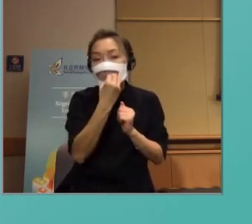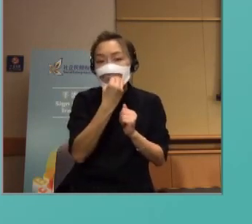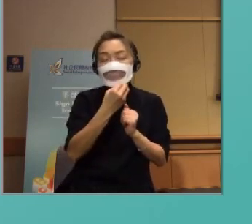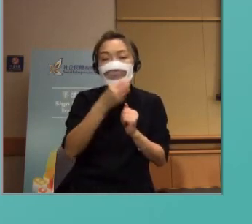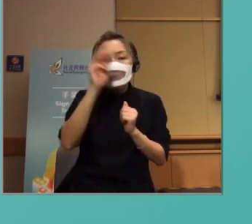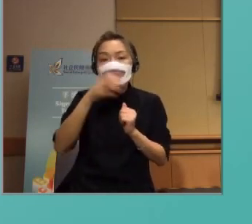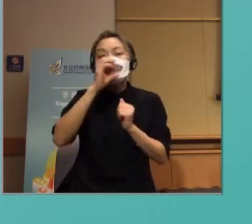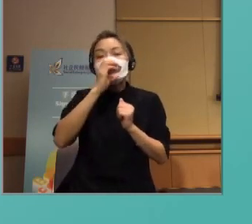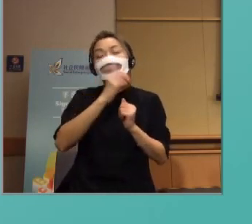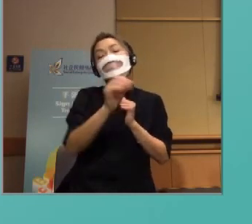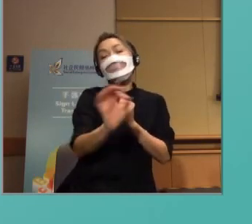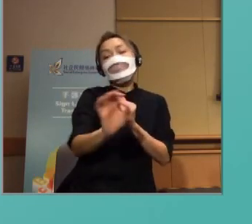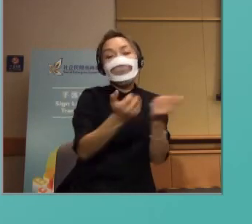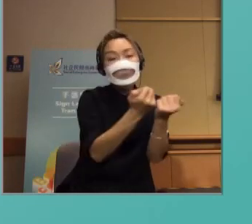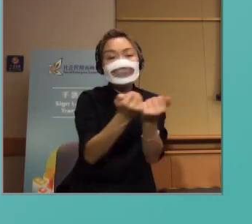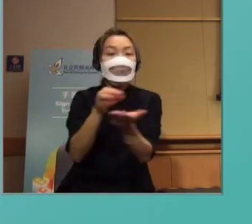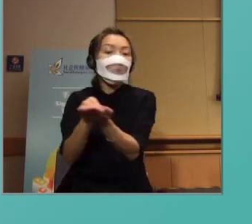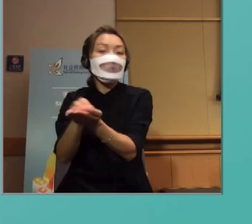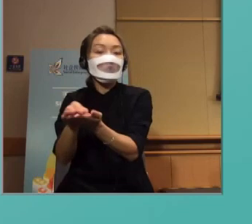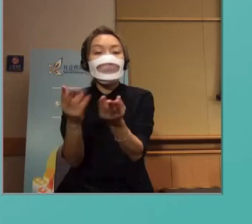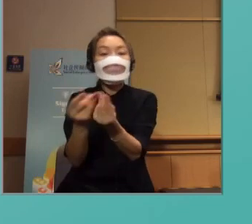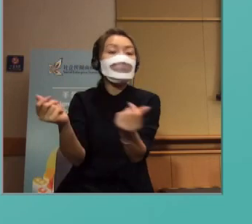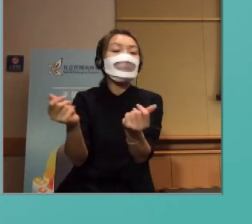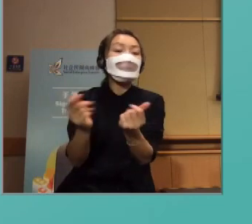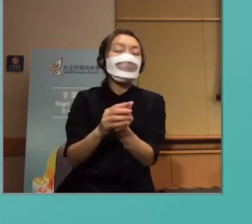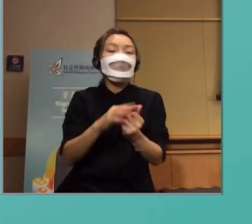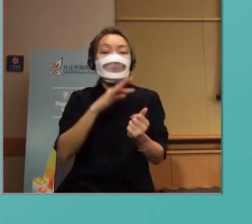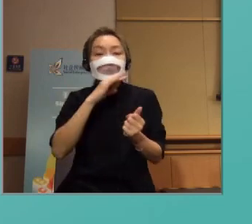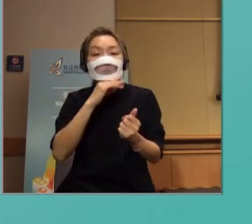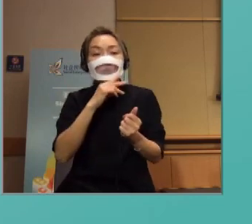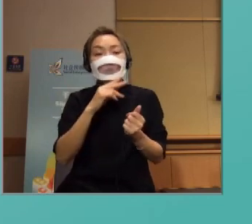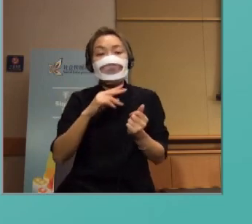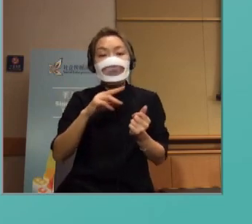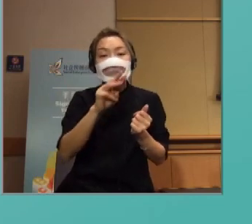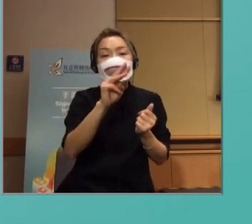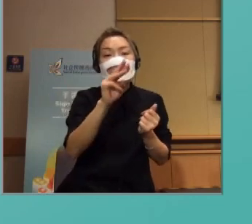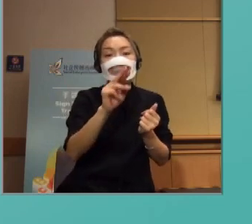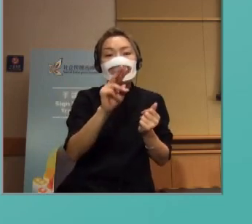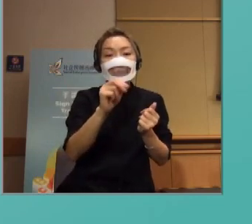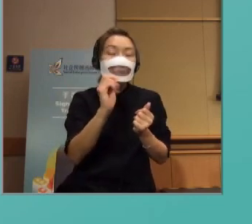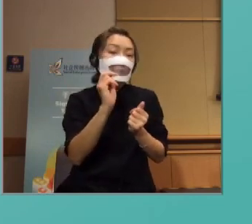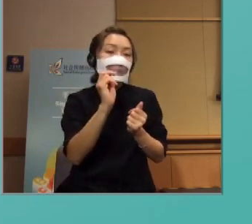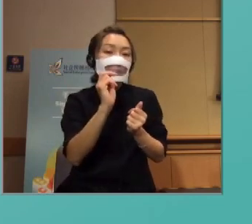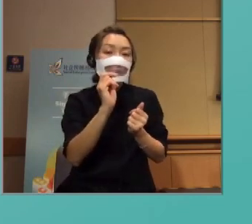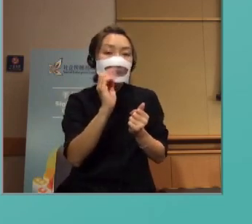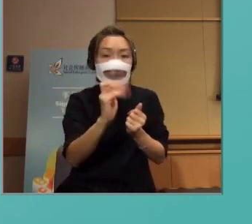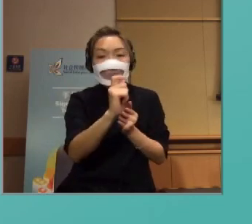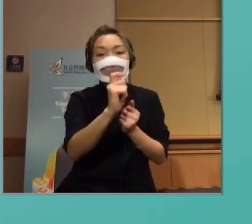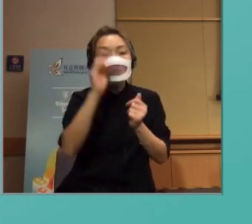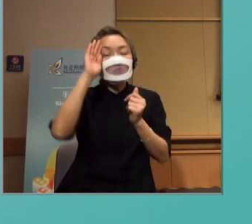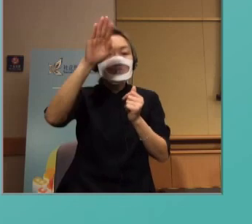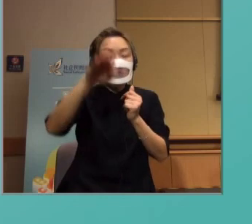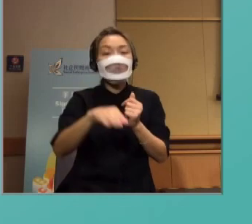happen in the NFT space in the future. I urge friends to never think